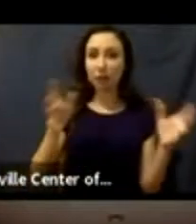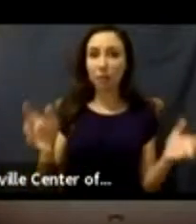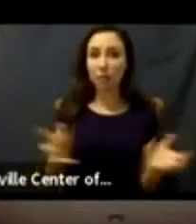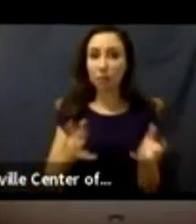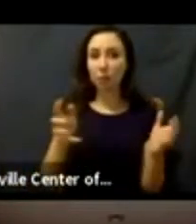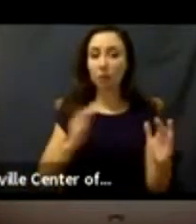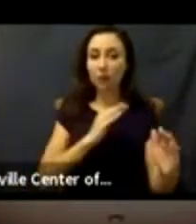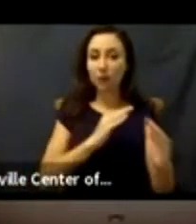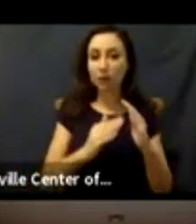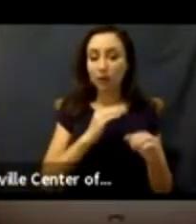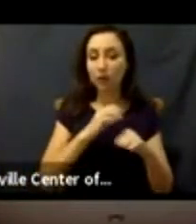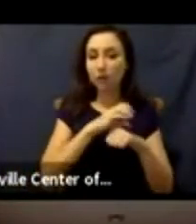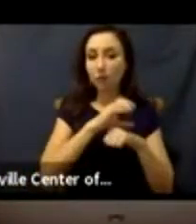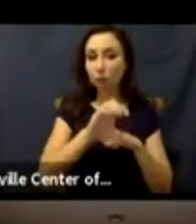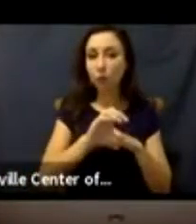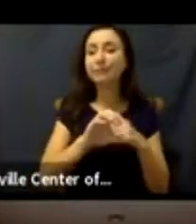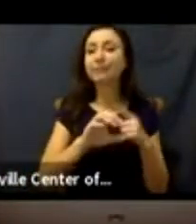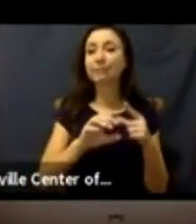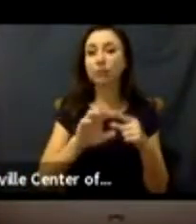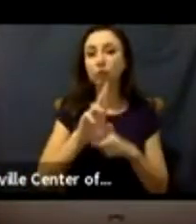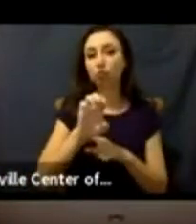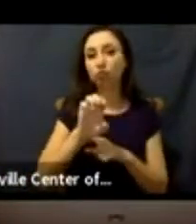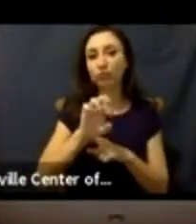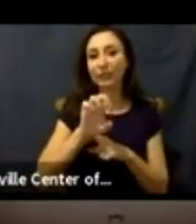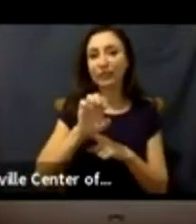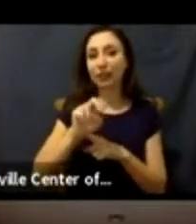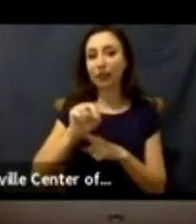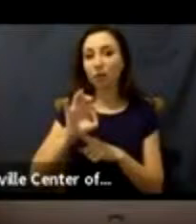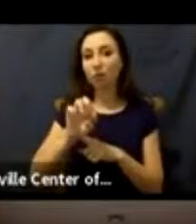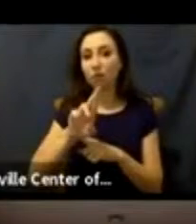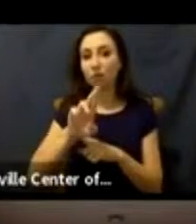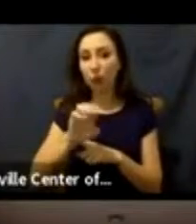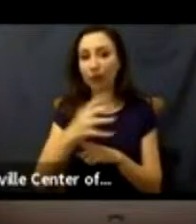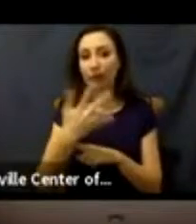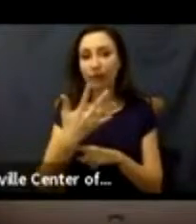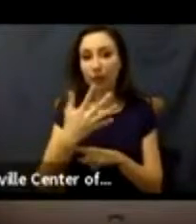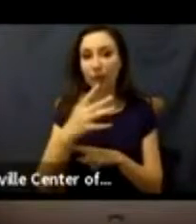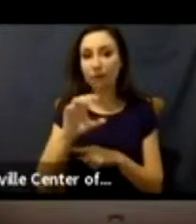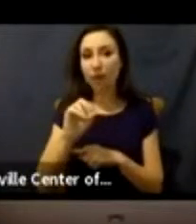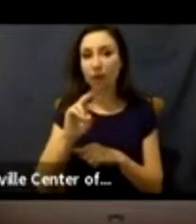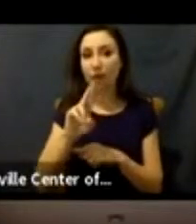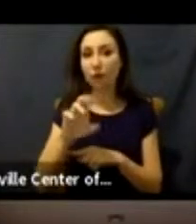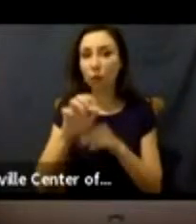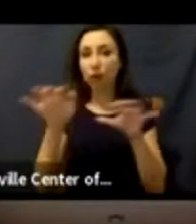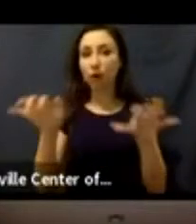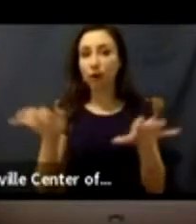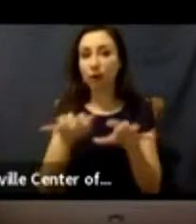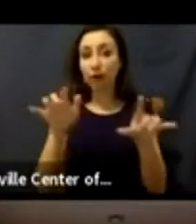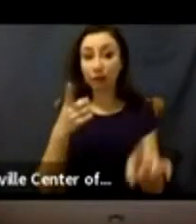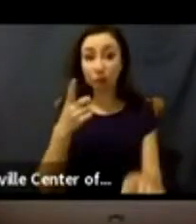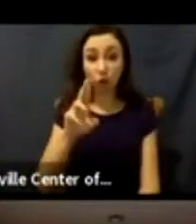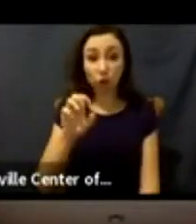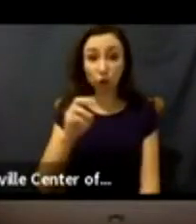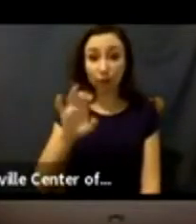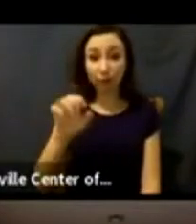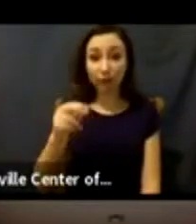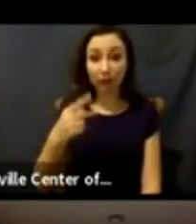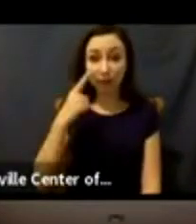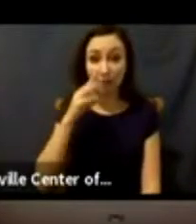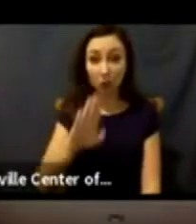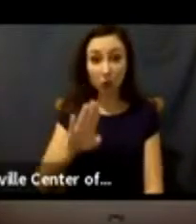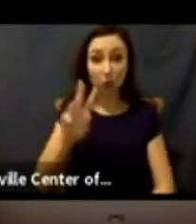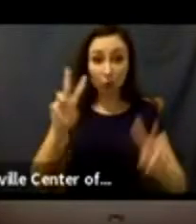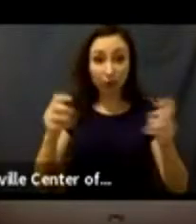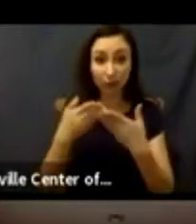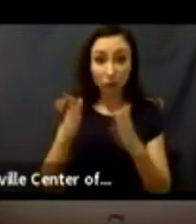reinforcing the 5 core actions. And Dr. Shami, I think that was your topic to open discussion on, if I remember correctly. It was, yeah.